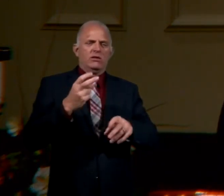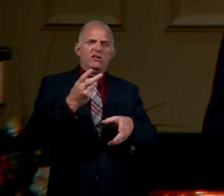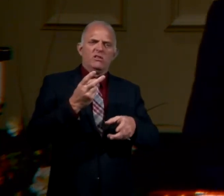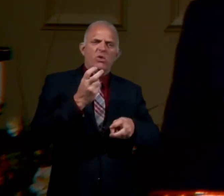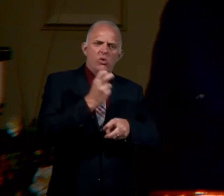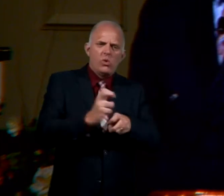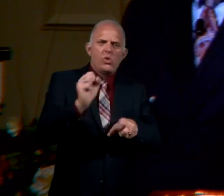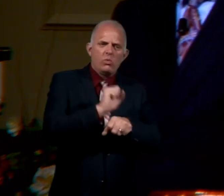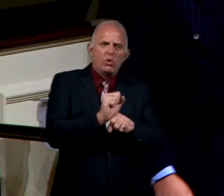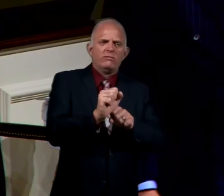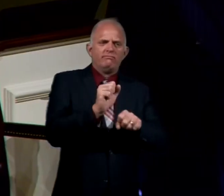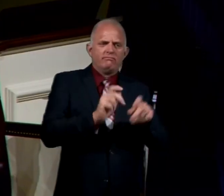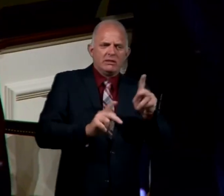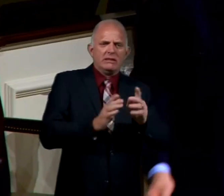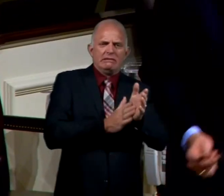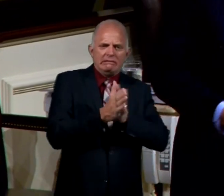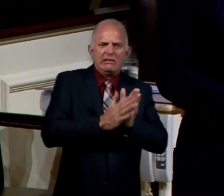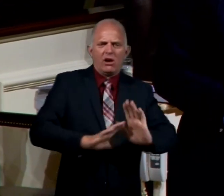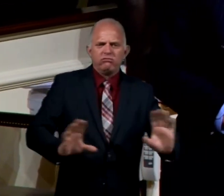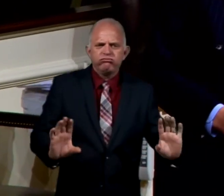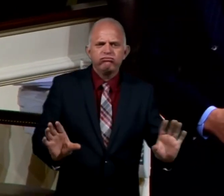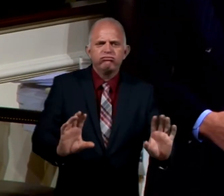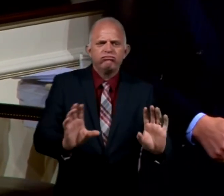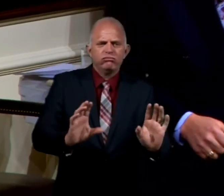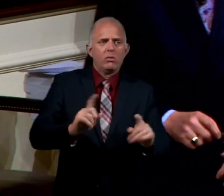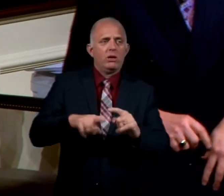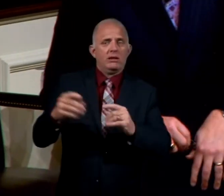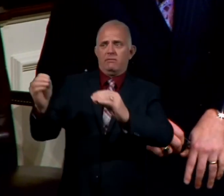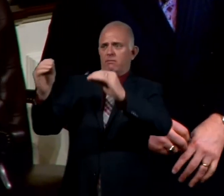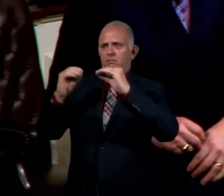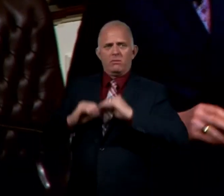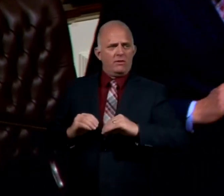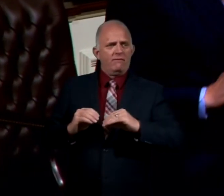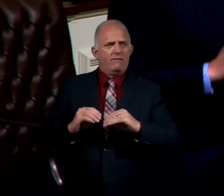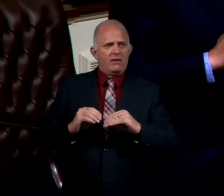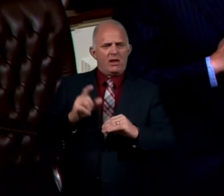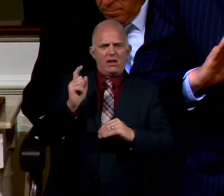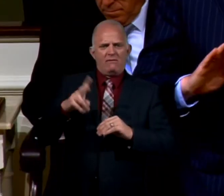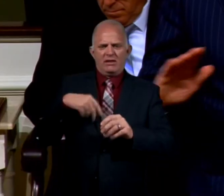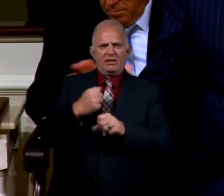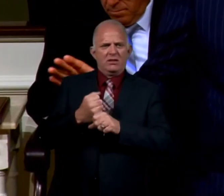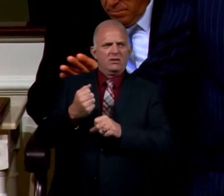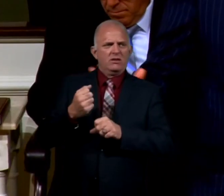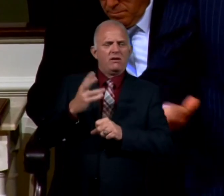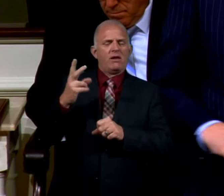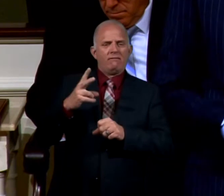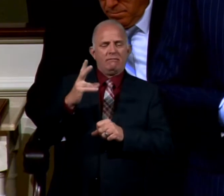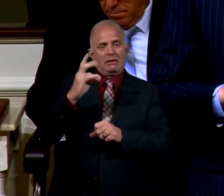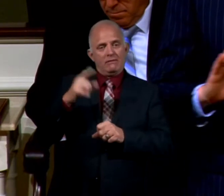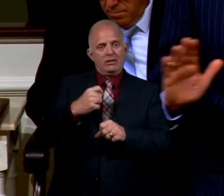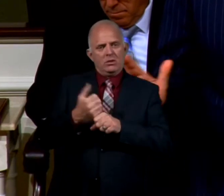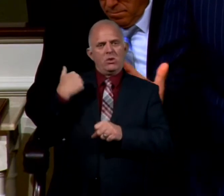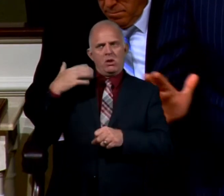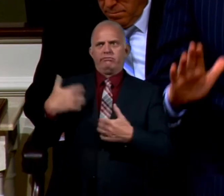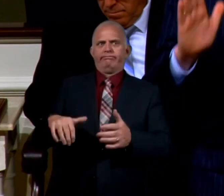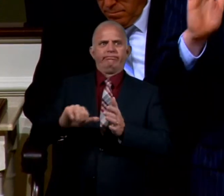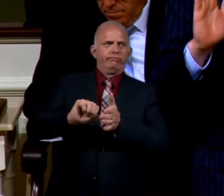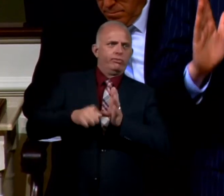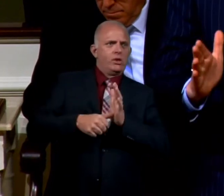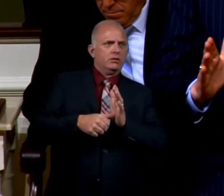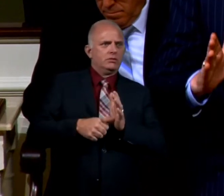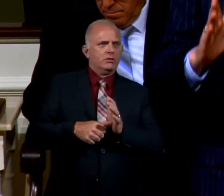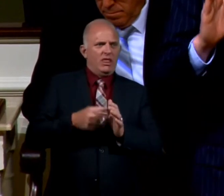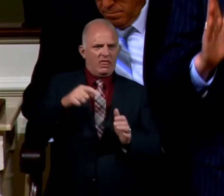blessing. One of the things I found out coming to this church 8.5 years ago and things that impressed me to this day in unbelievable ways is